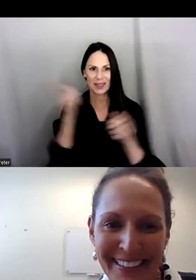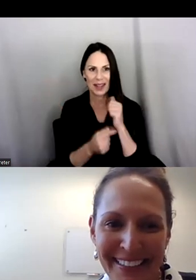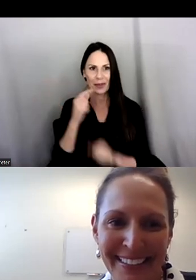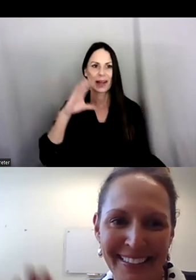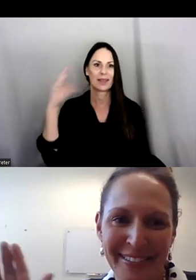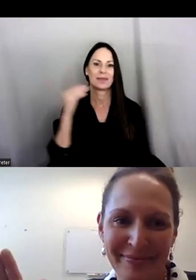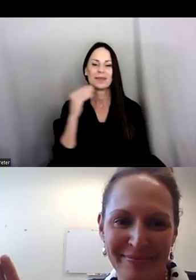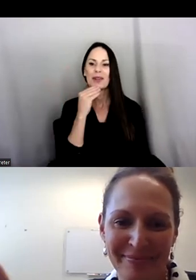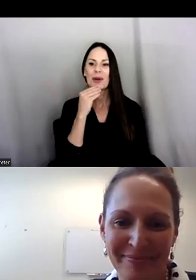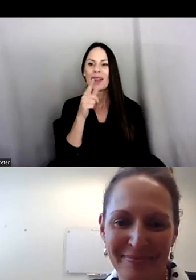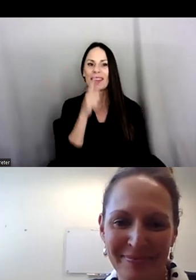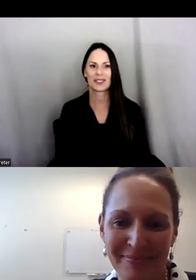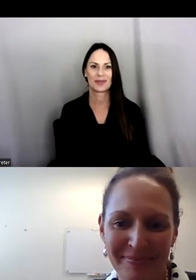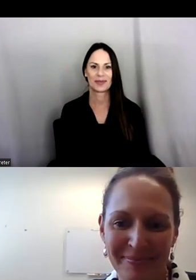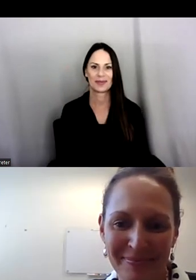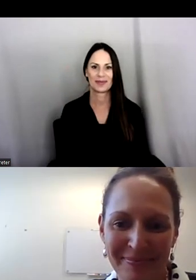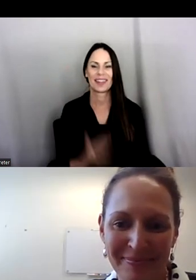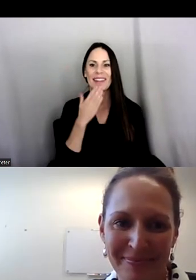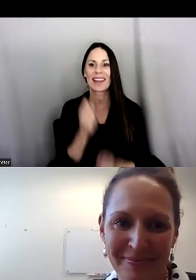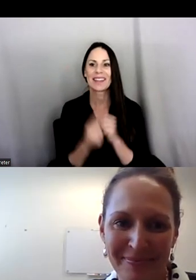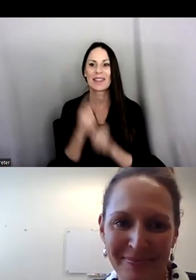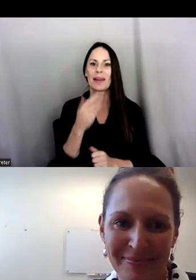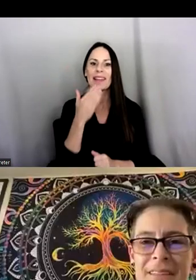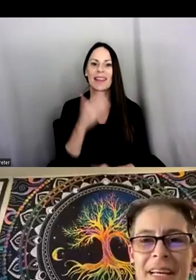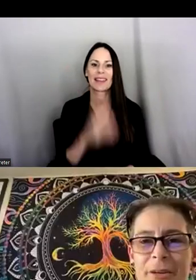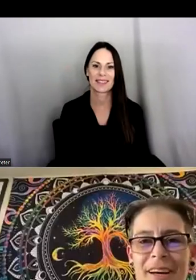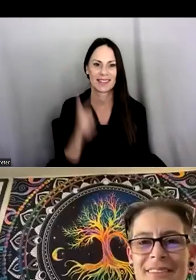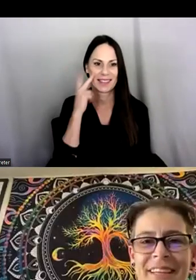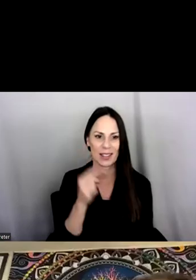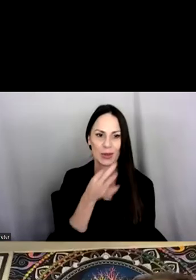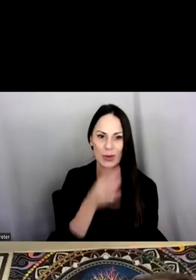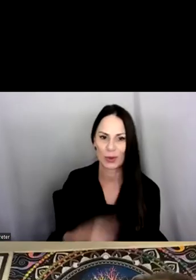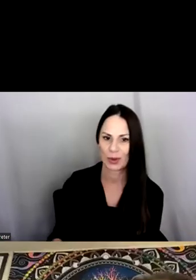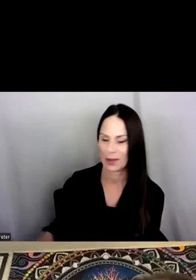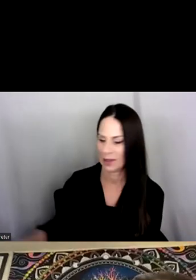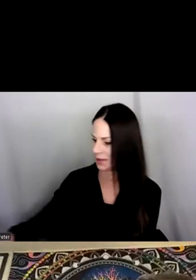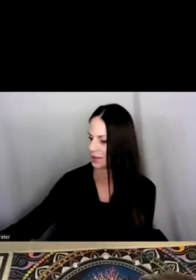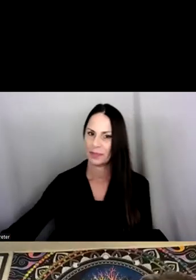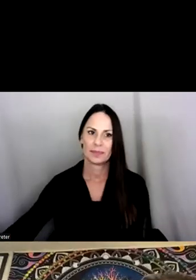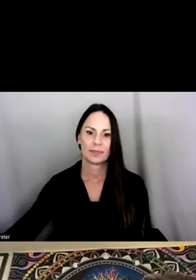Thank you, everyone. Thank Talk to you. you soon. Thank you guys. Thank you, Rob.